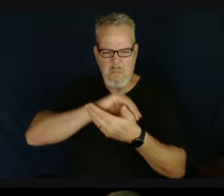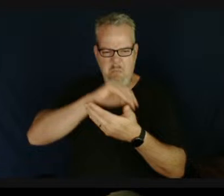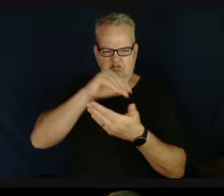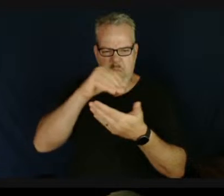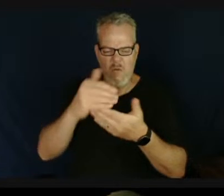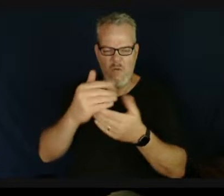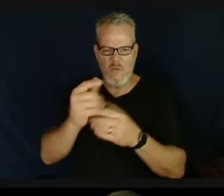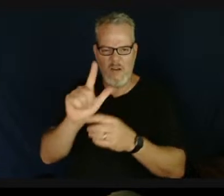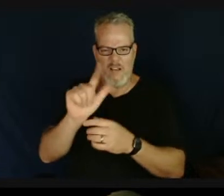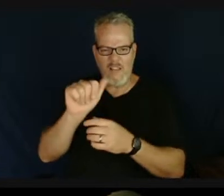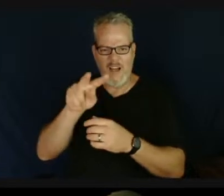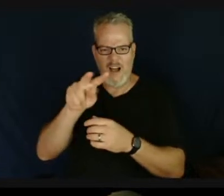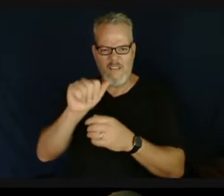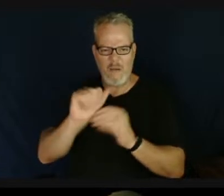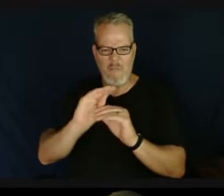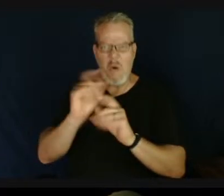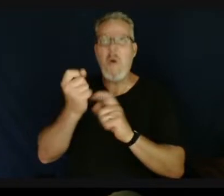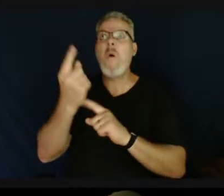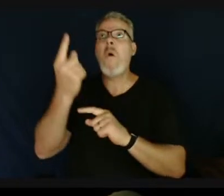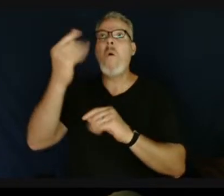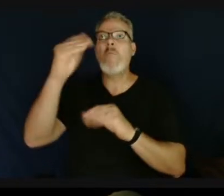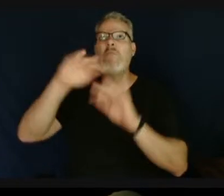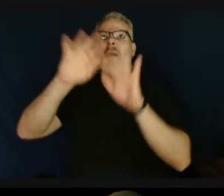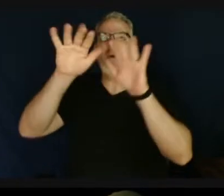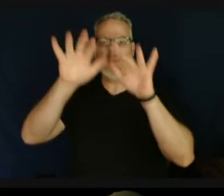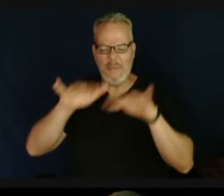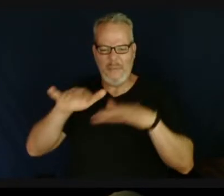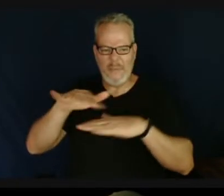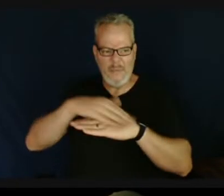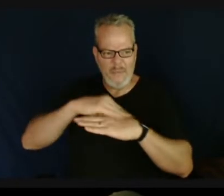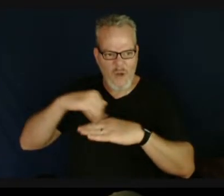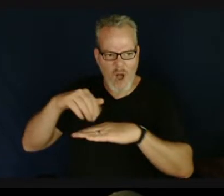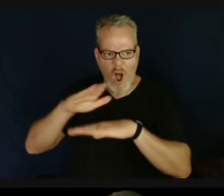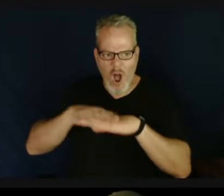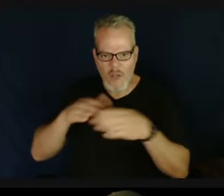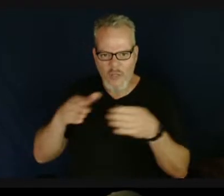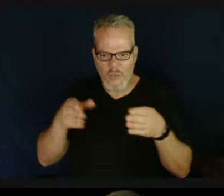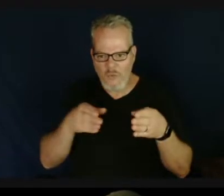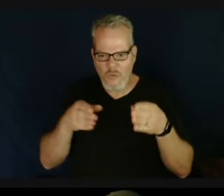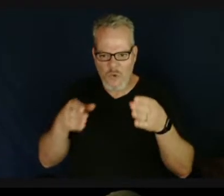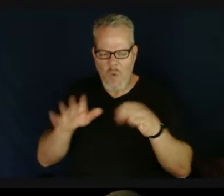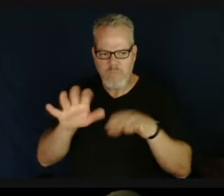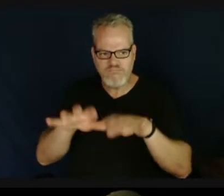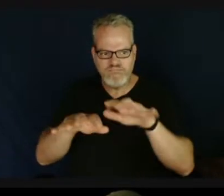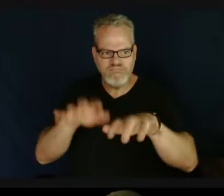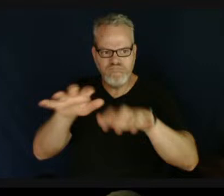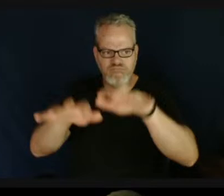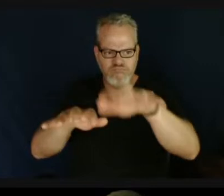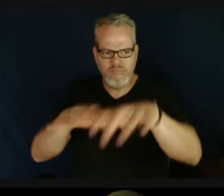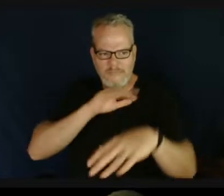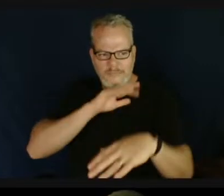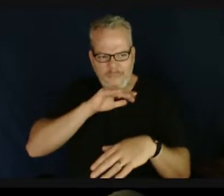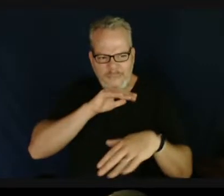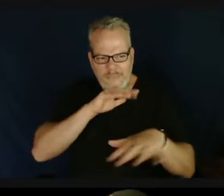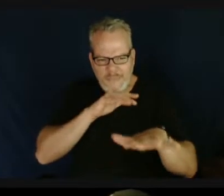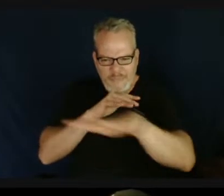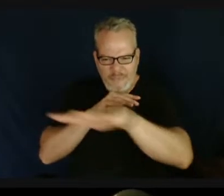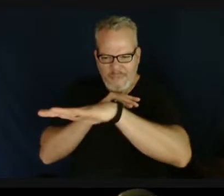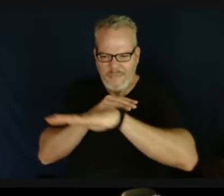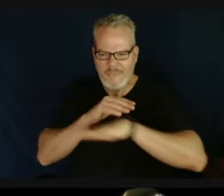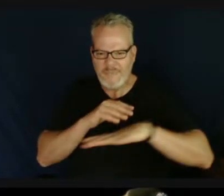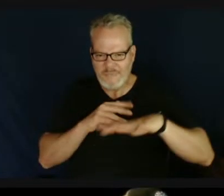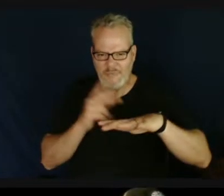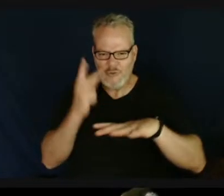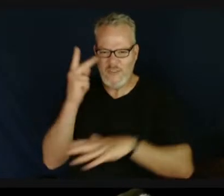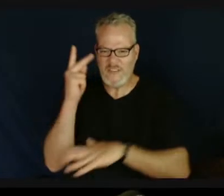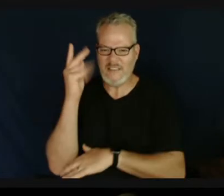road from that high fountain that was shooting up twice as high as before and after in that area, and all the trees. This is